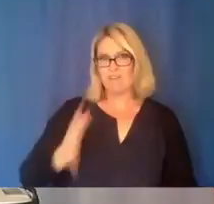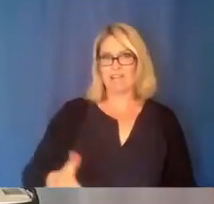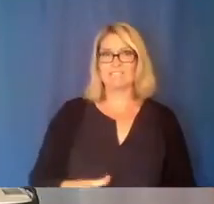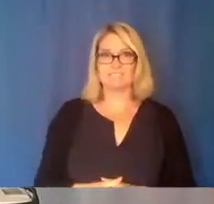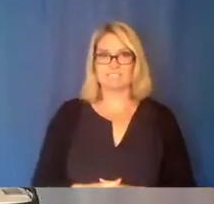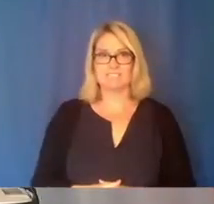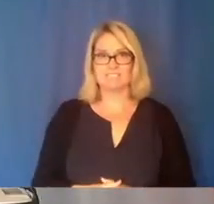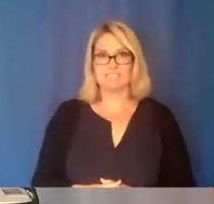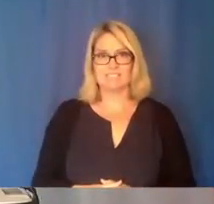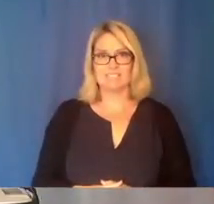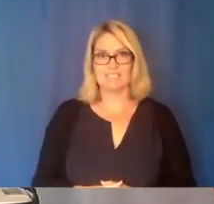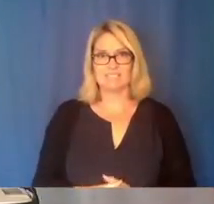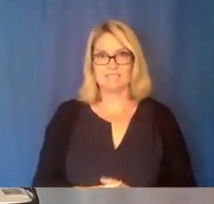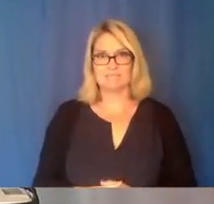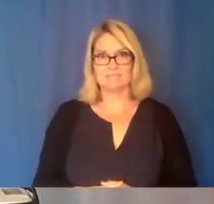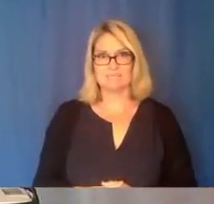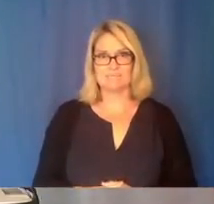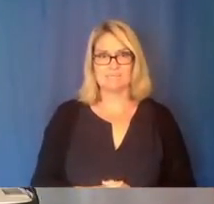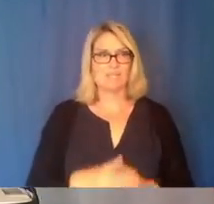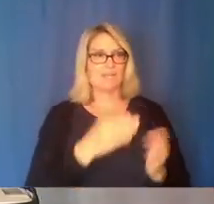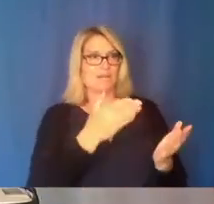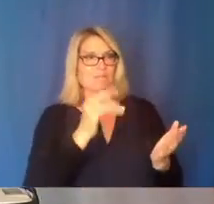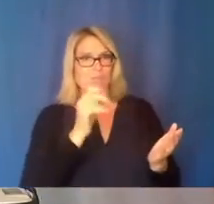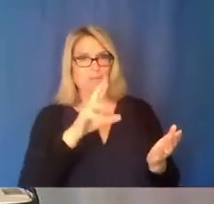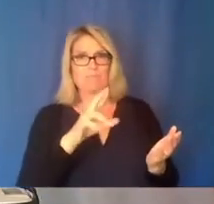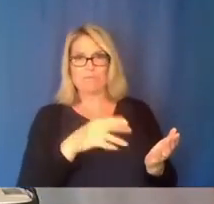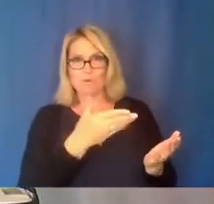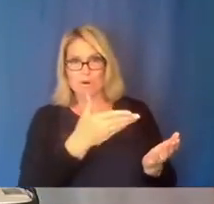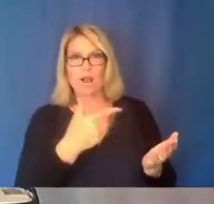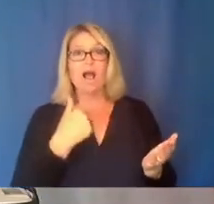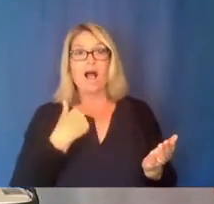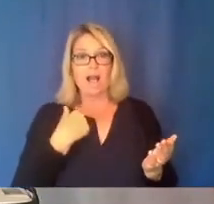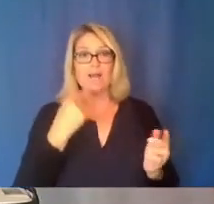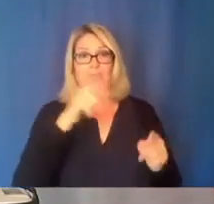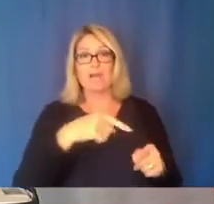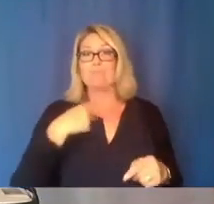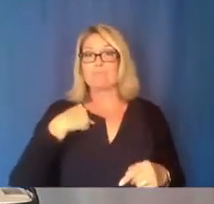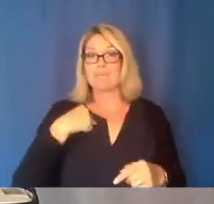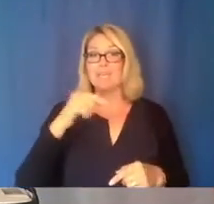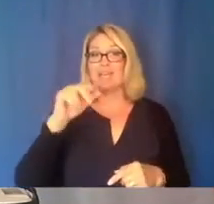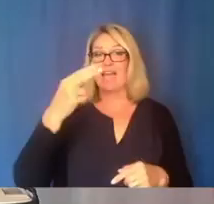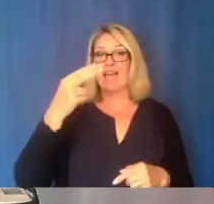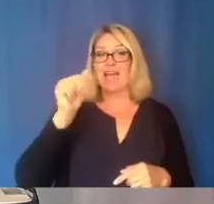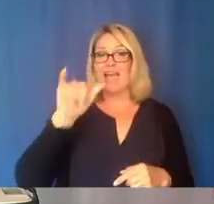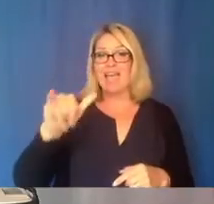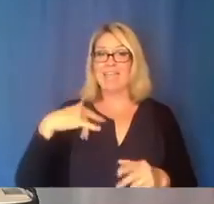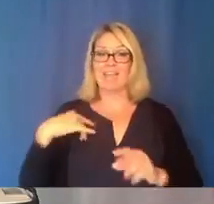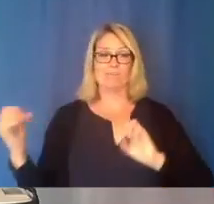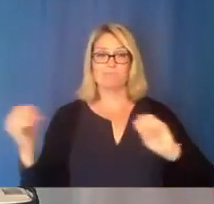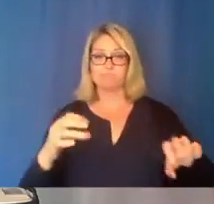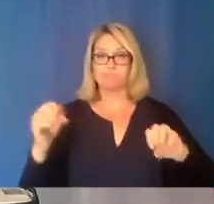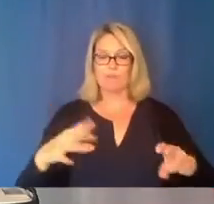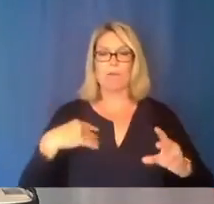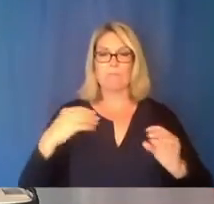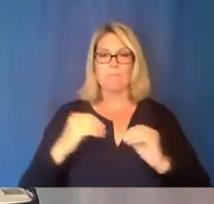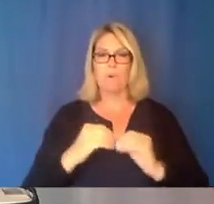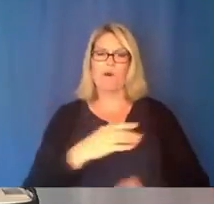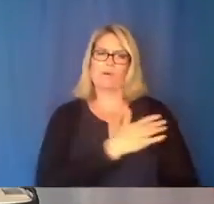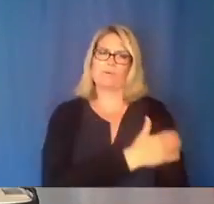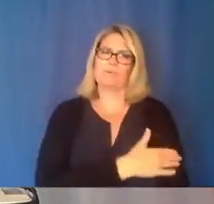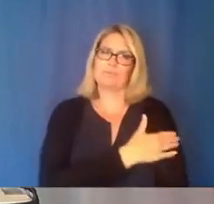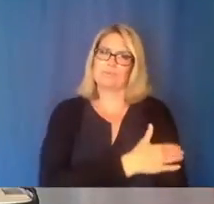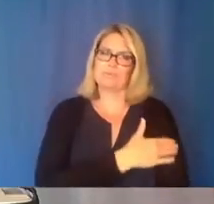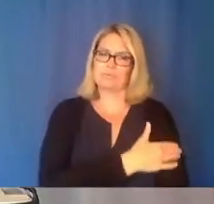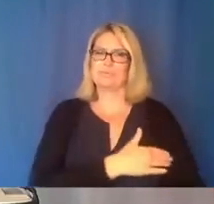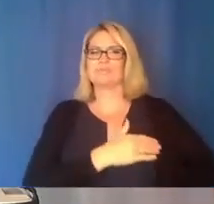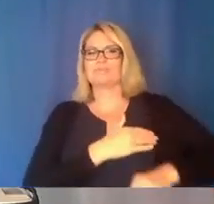stiff arm. I actually went home and put in 3 wagon loads of hay, so that probably made my arm a little stiffer than... And